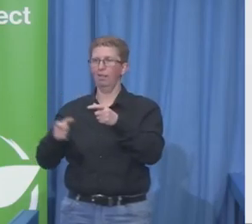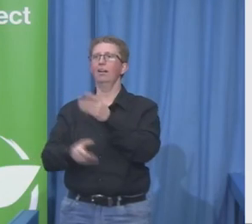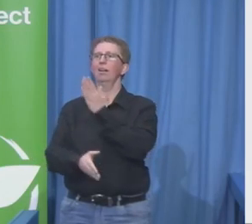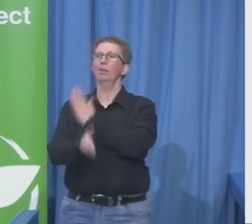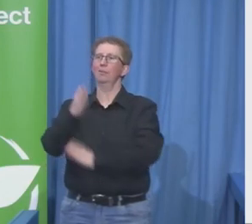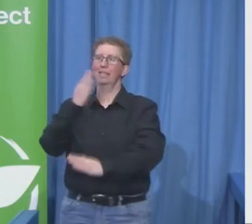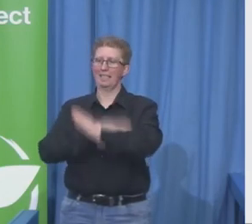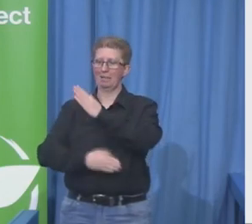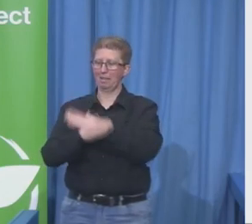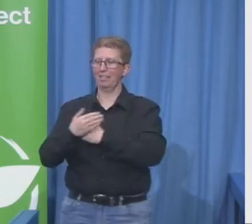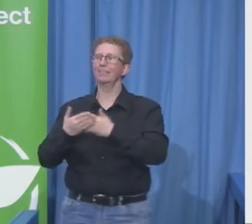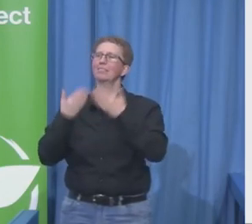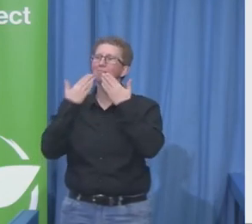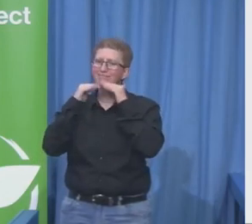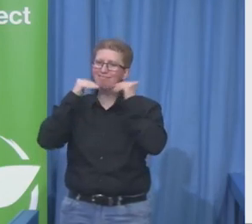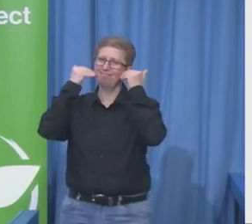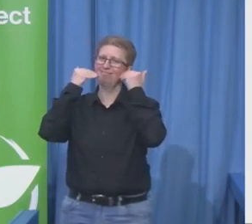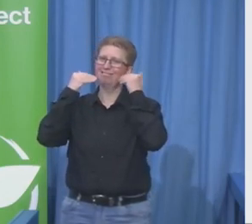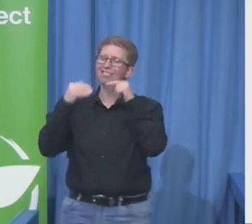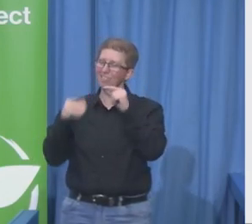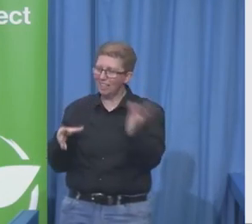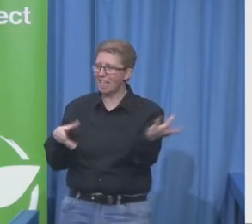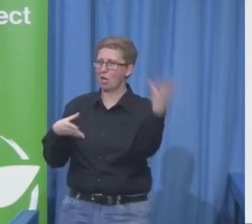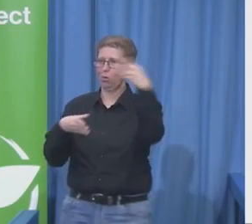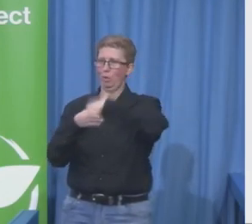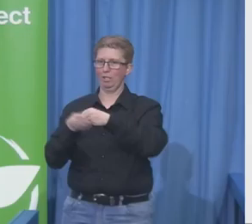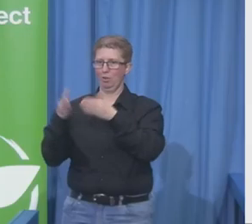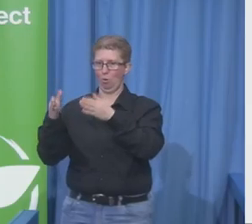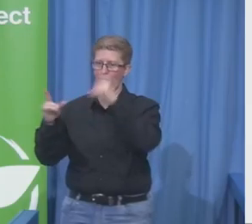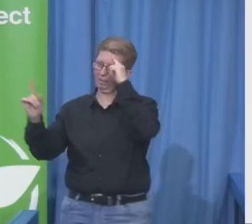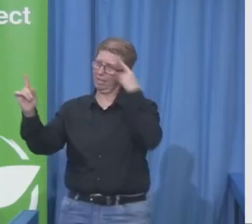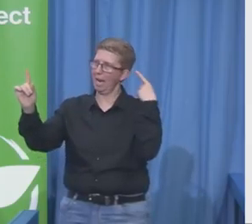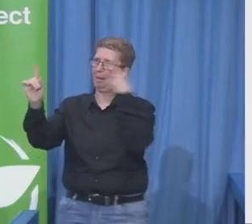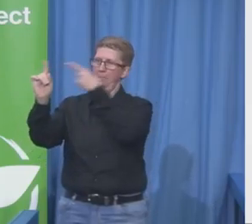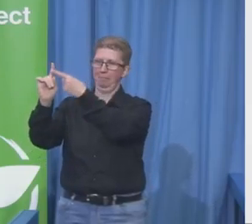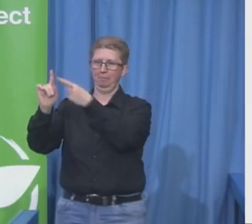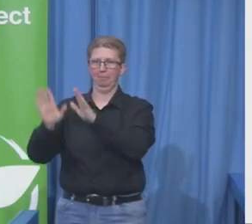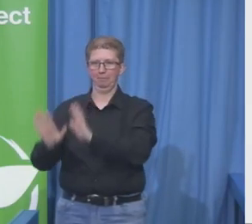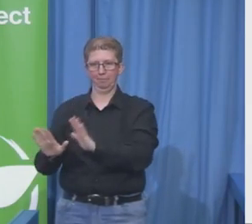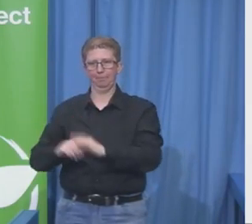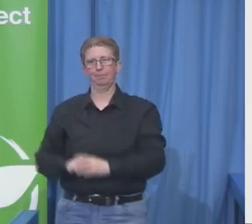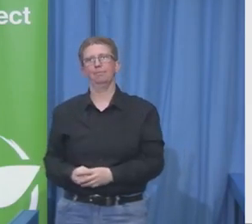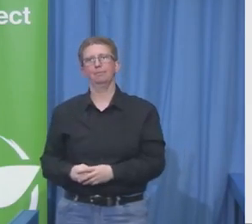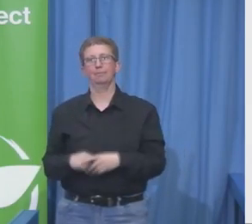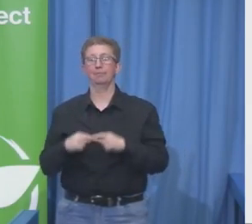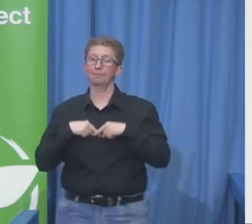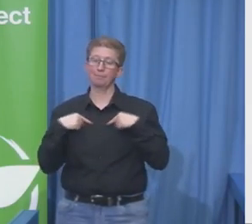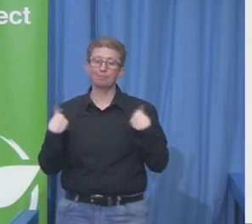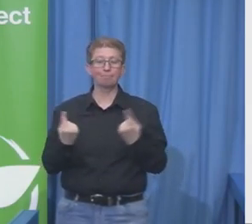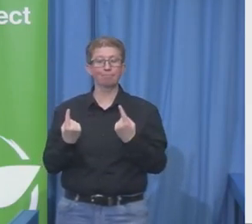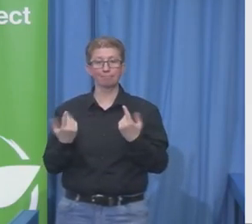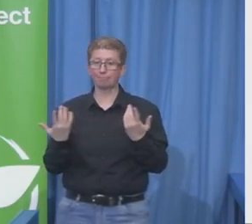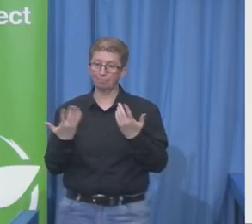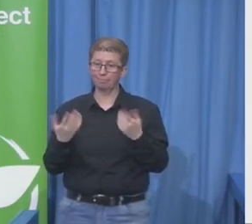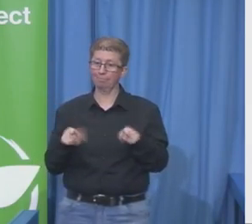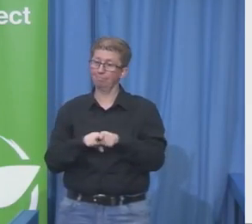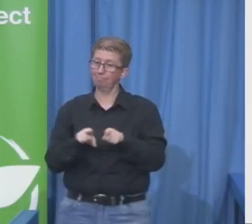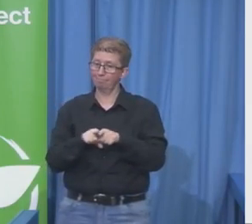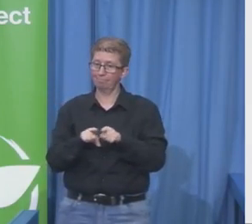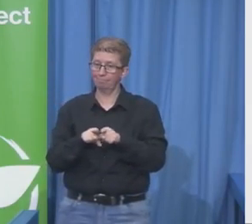Last but not least, we supported the interviews at IBM, and also as a result,